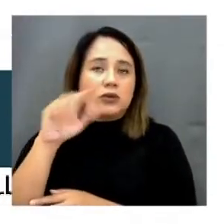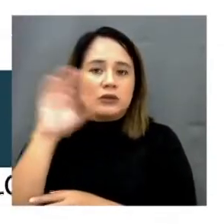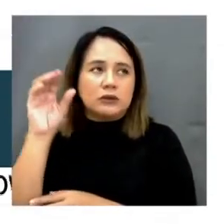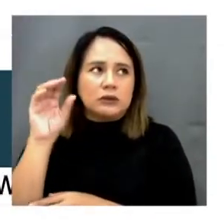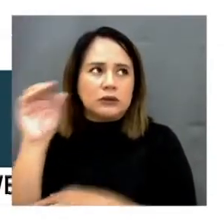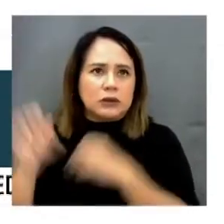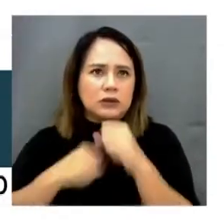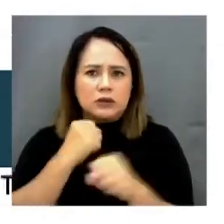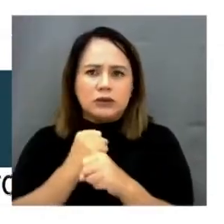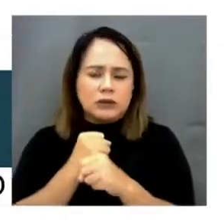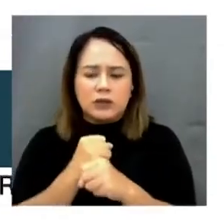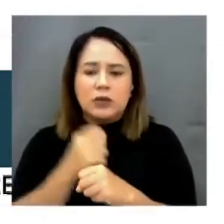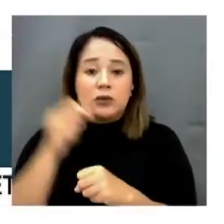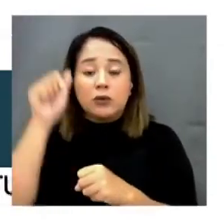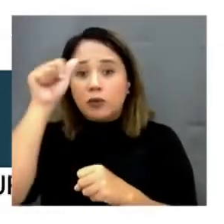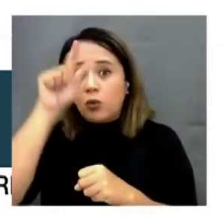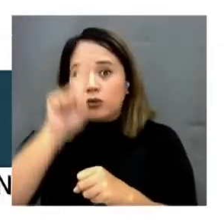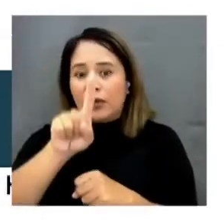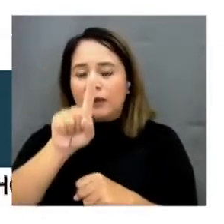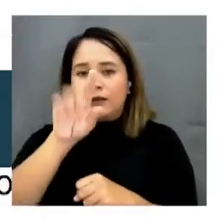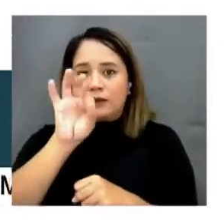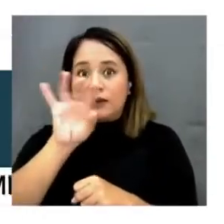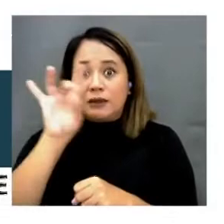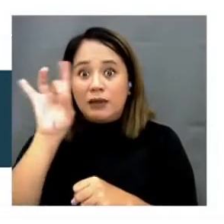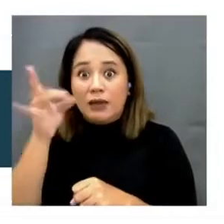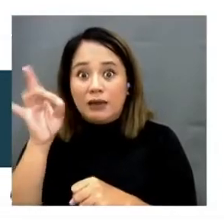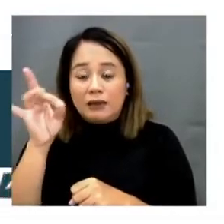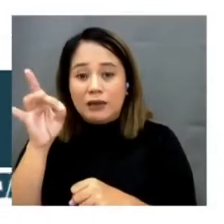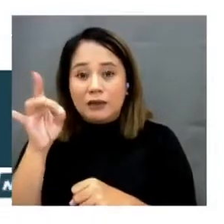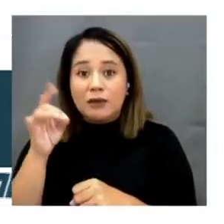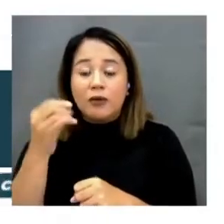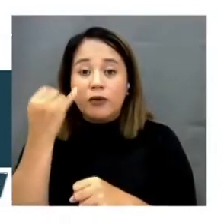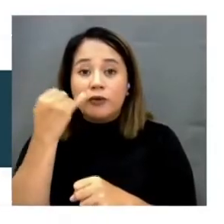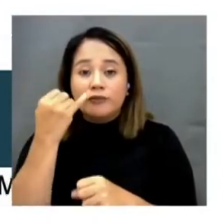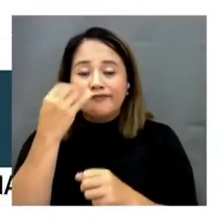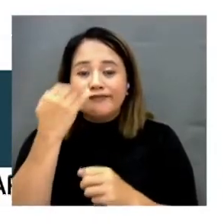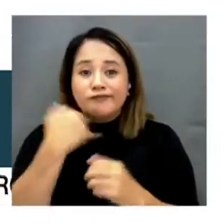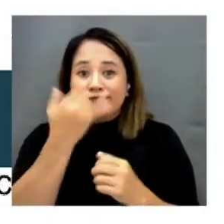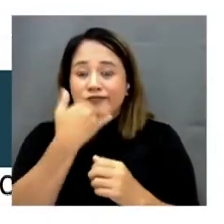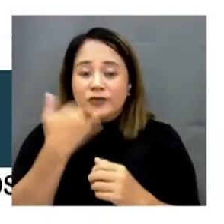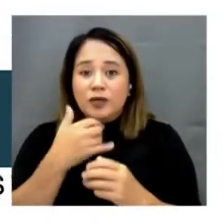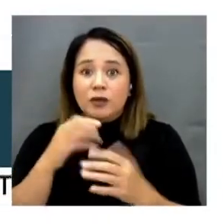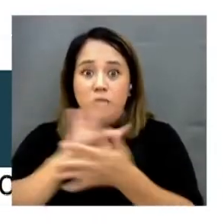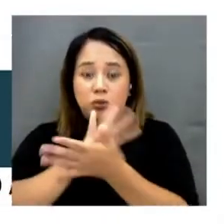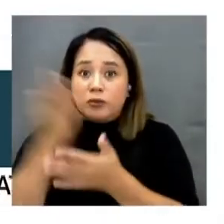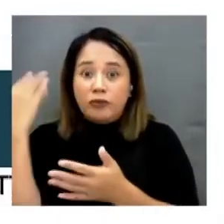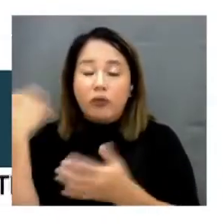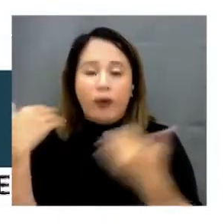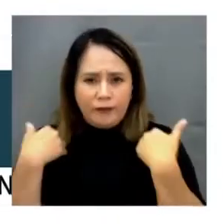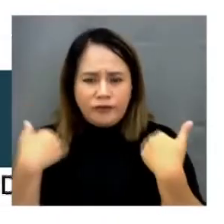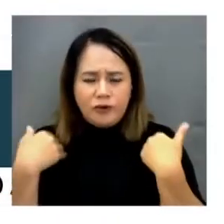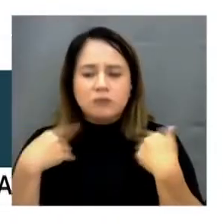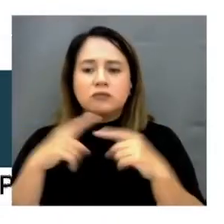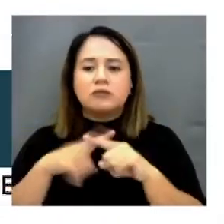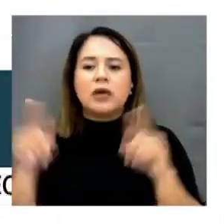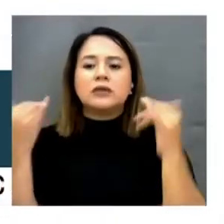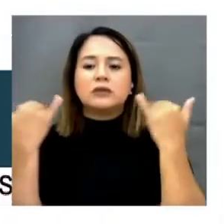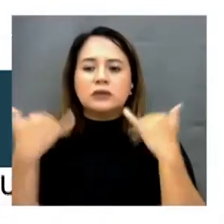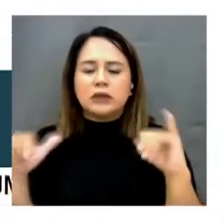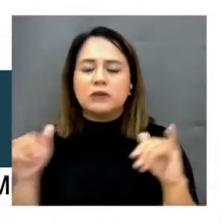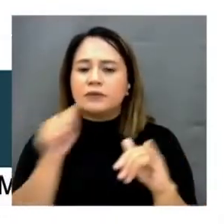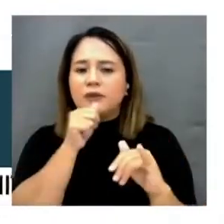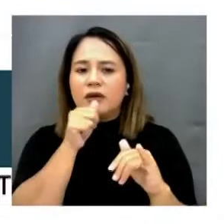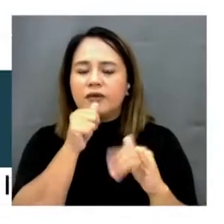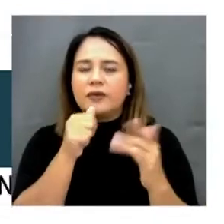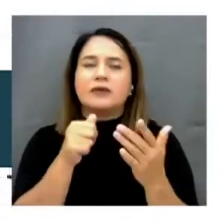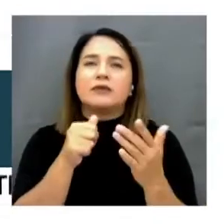1918 flu pandemic, we have, of course, free vaccination at the government level for the flu and pneumonia. But still, some of the private citizens would have